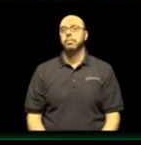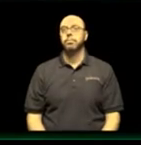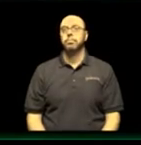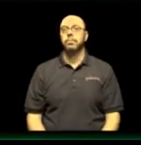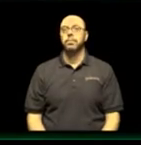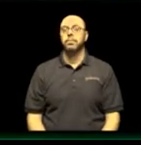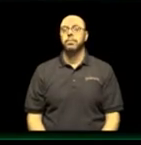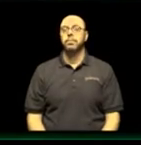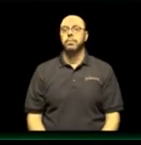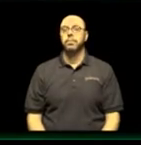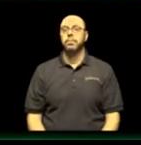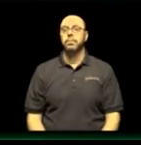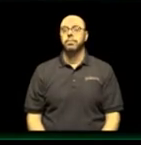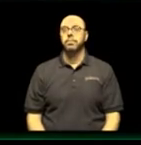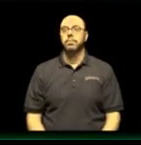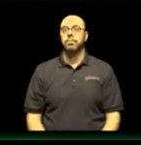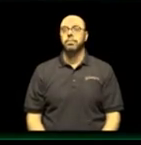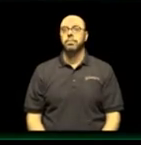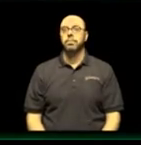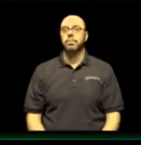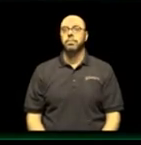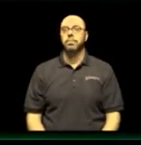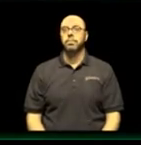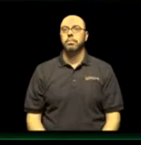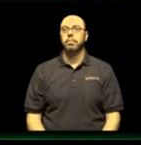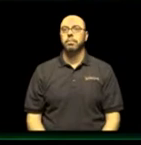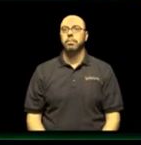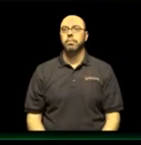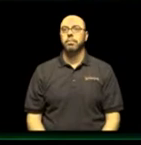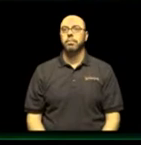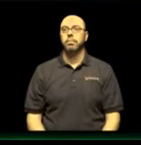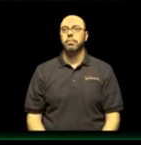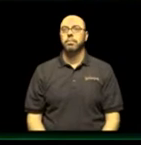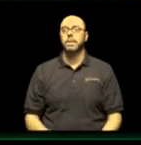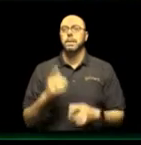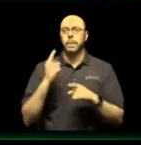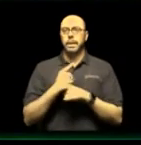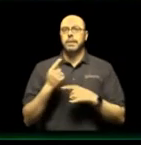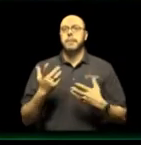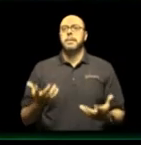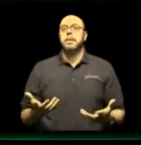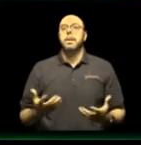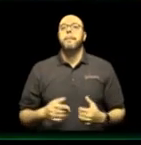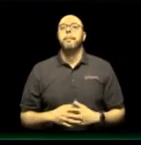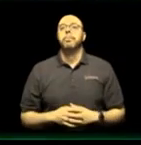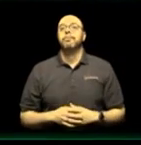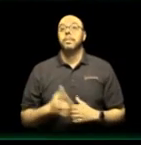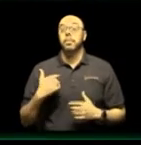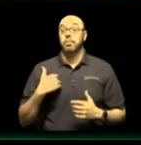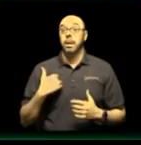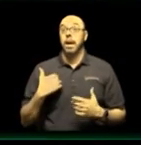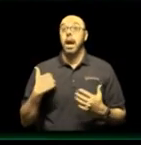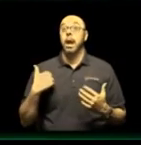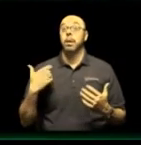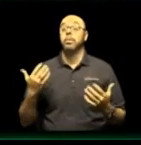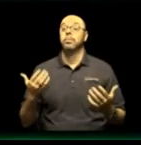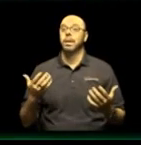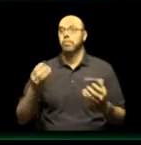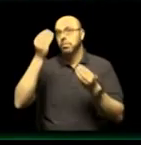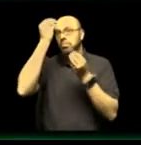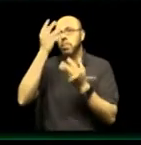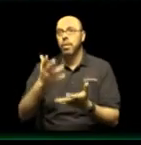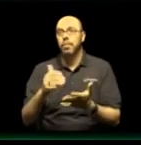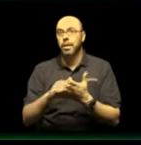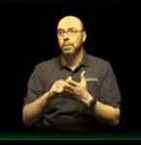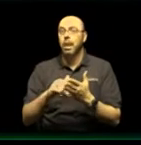to other deaf people about their dreams? Right. While I travel, public speaking,